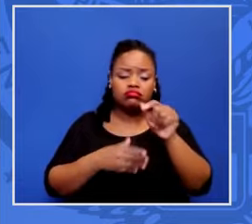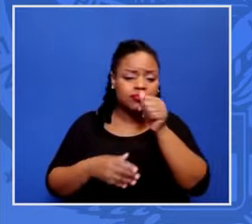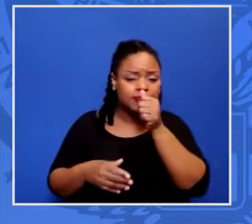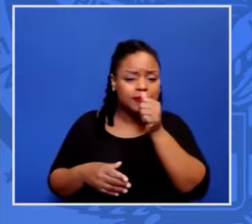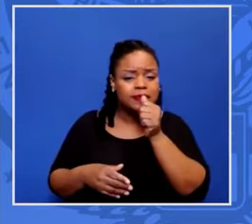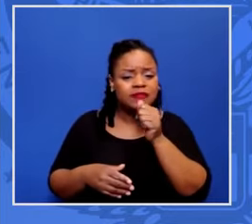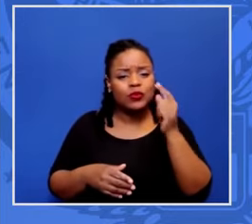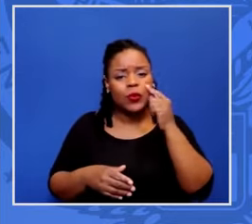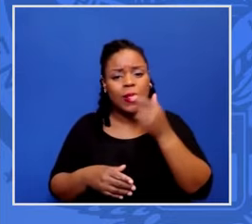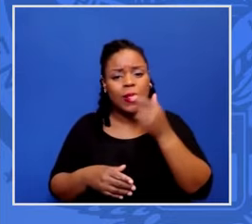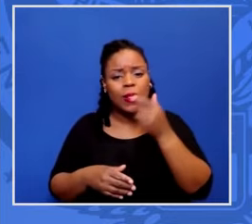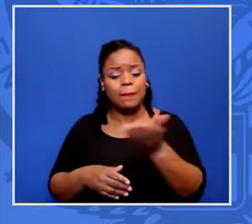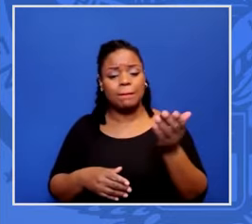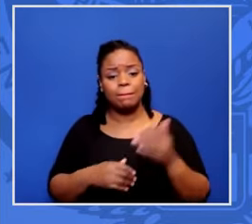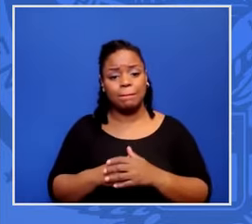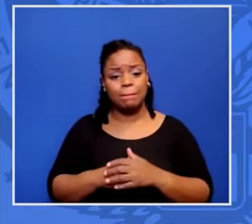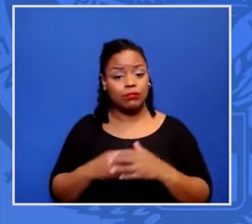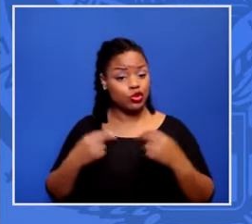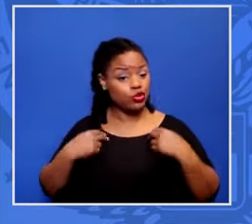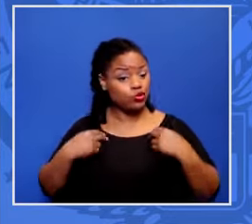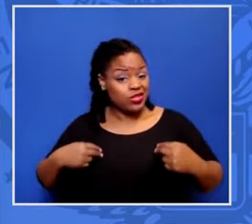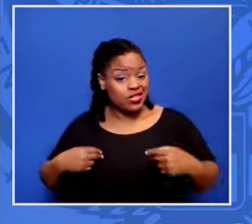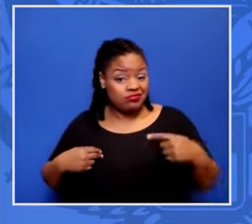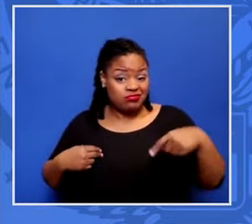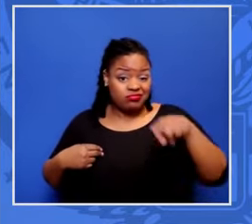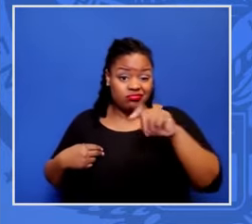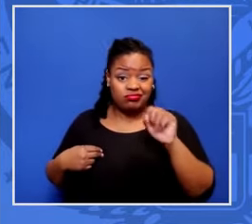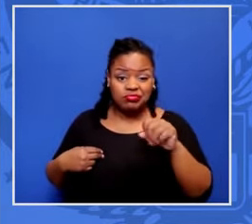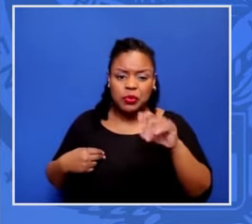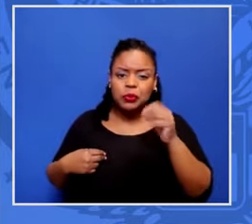with superhuman demands.